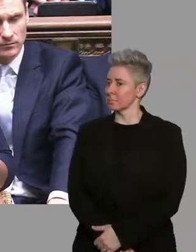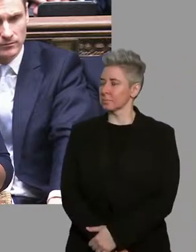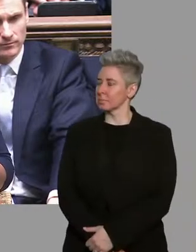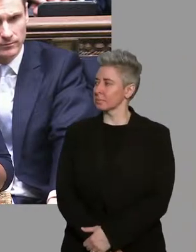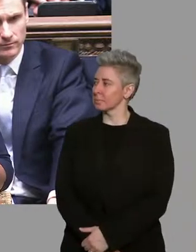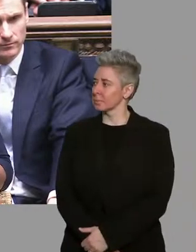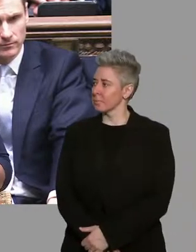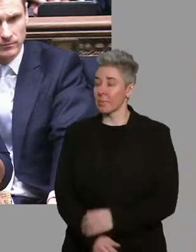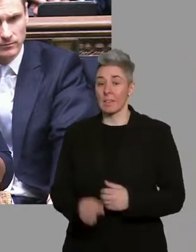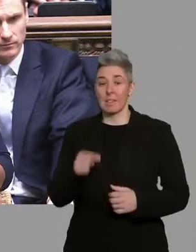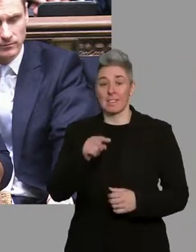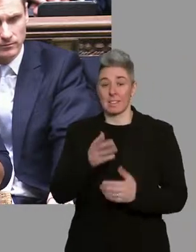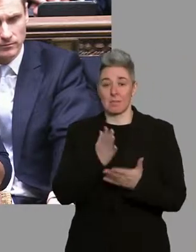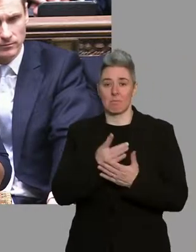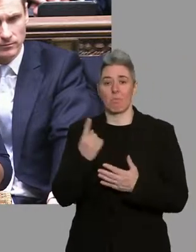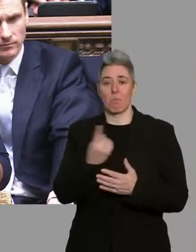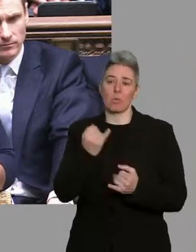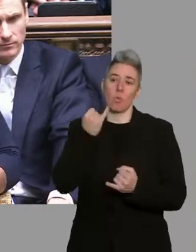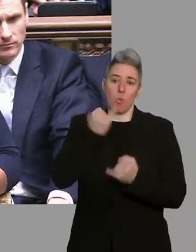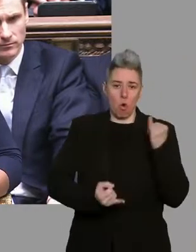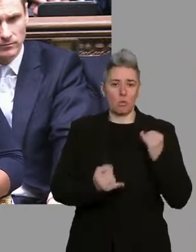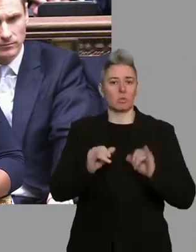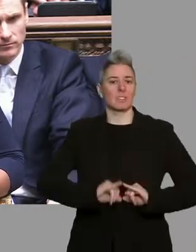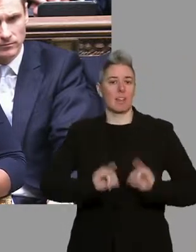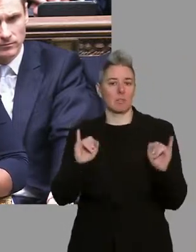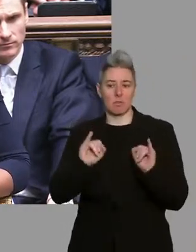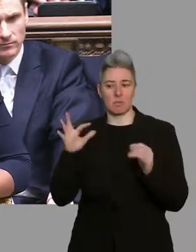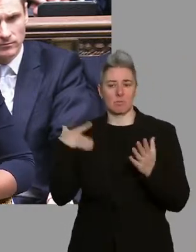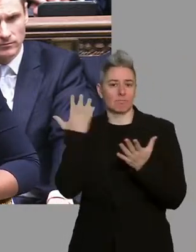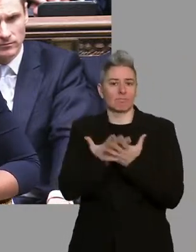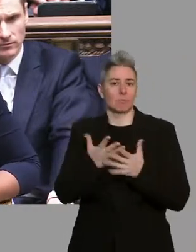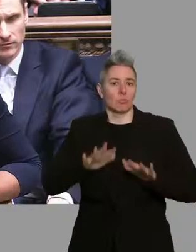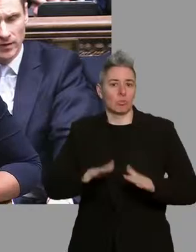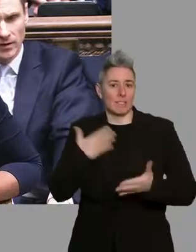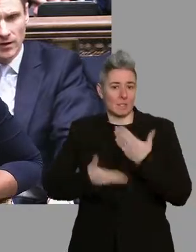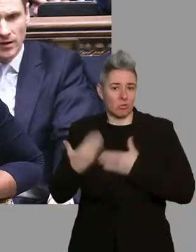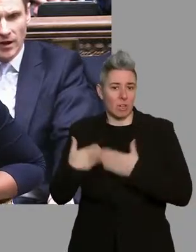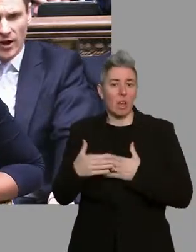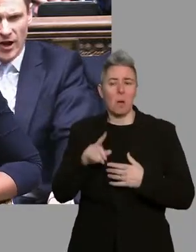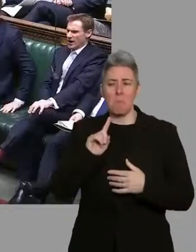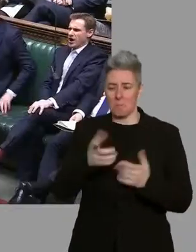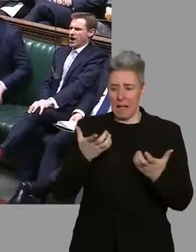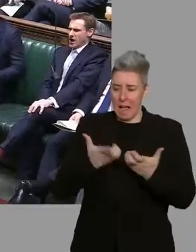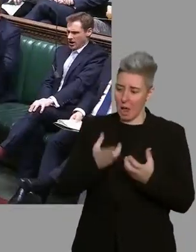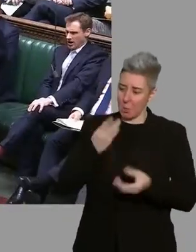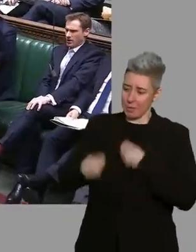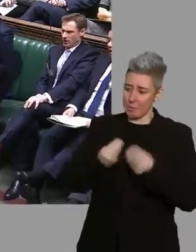to their constituents that obeying his whip is more important than doing the right thing?